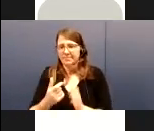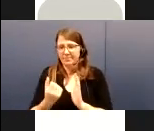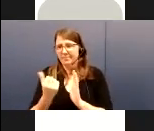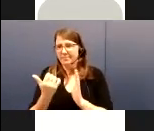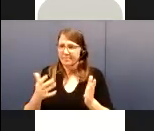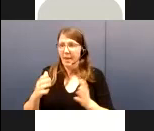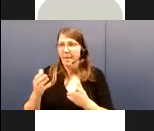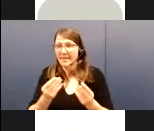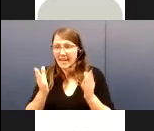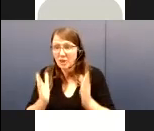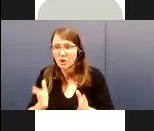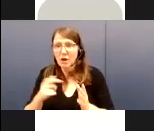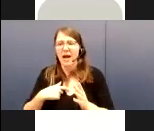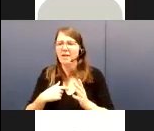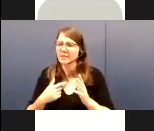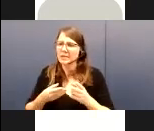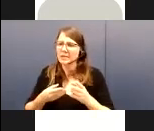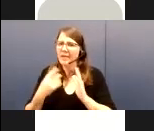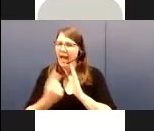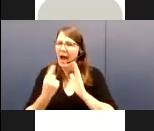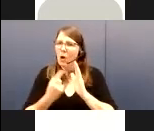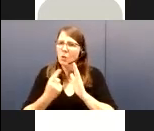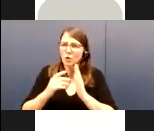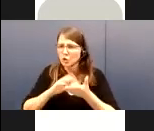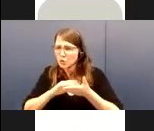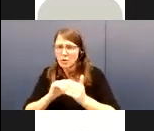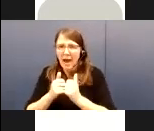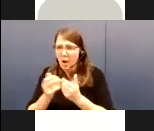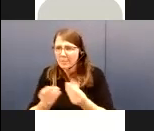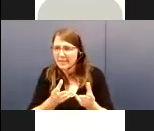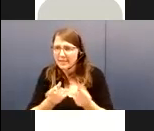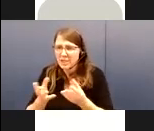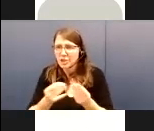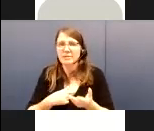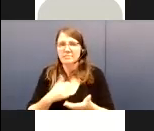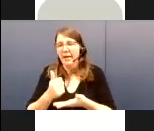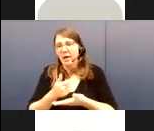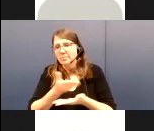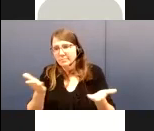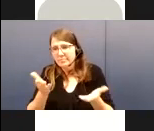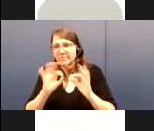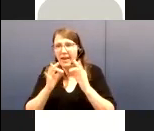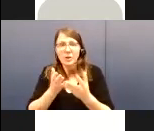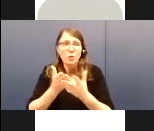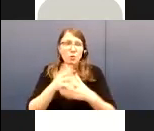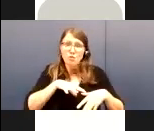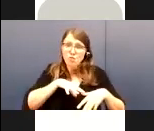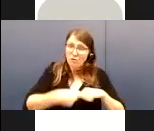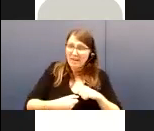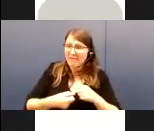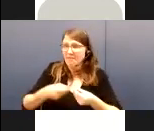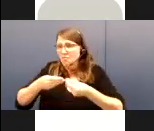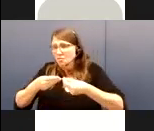elder mediation or mediation with age-related issues. So you're doing grief and loss, and you're doing dementias, and you're